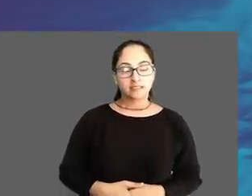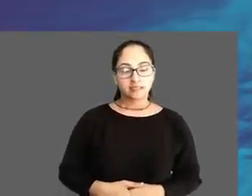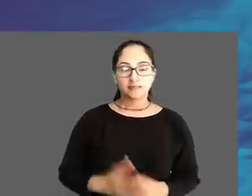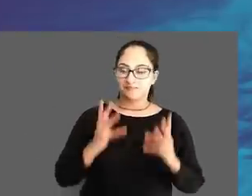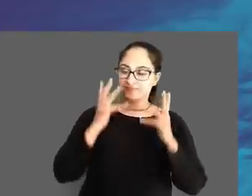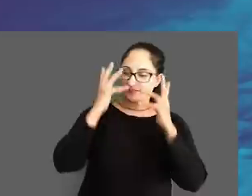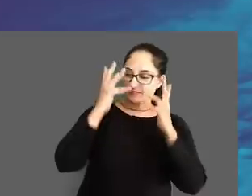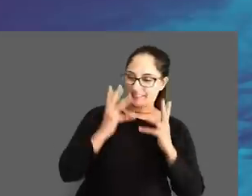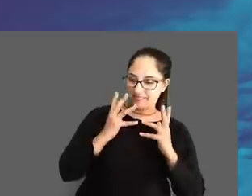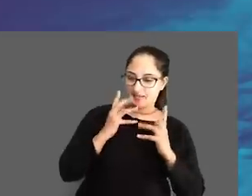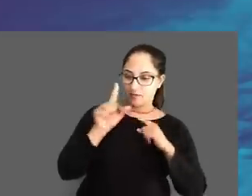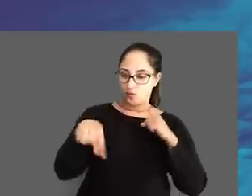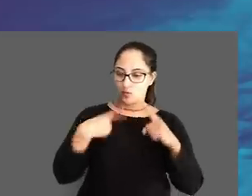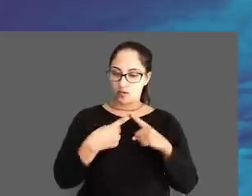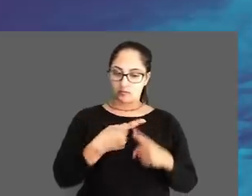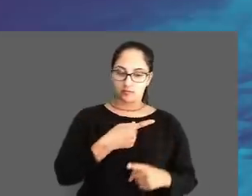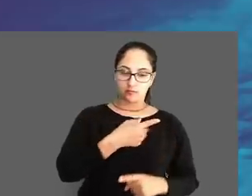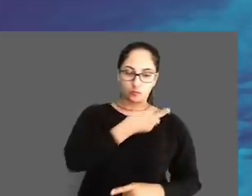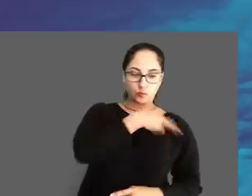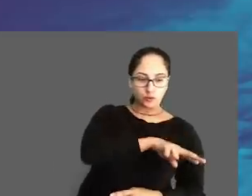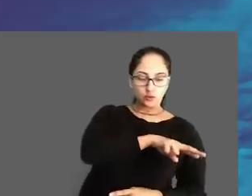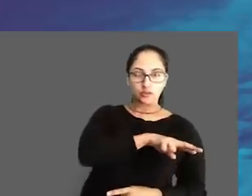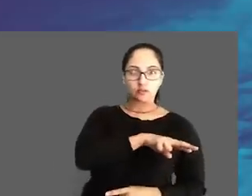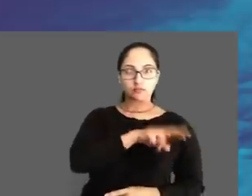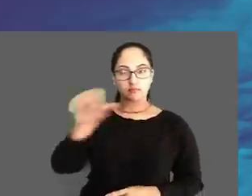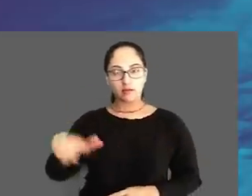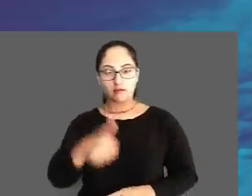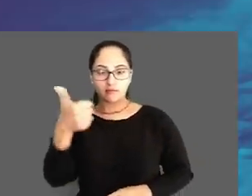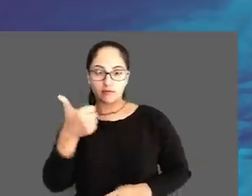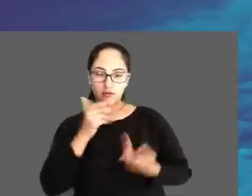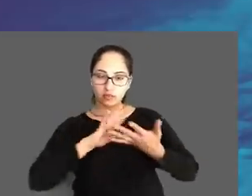right. It really has nothing to do with faith and more about